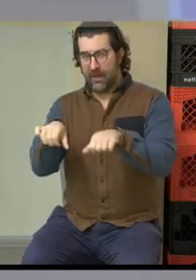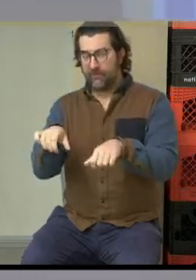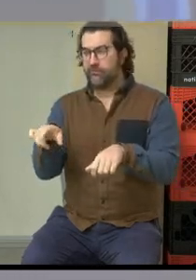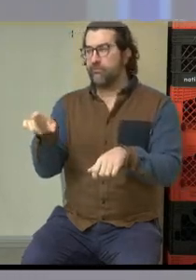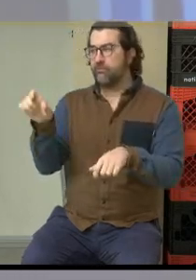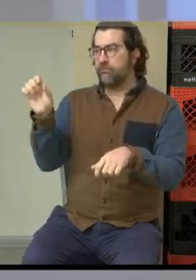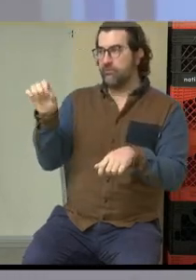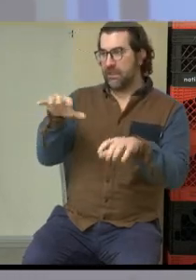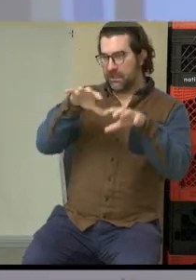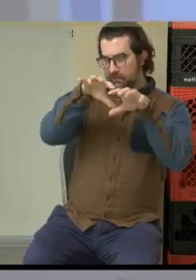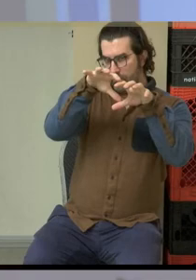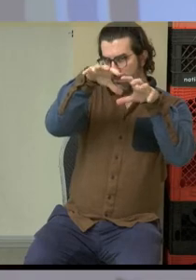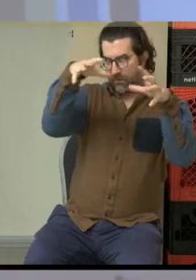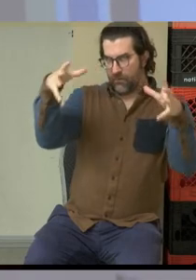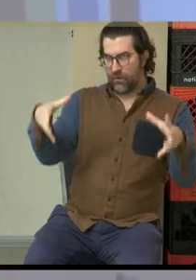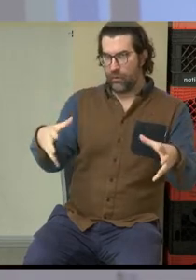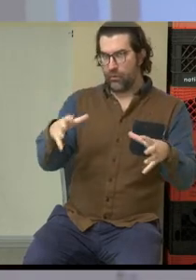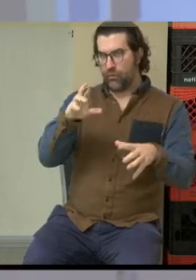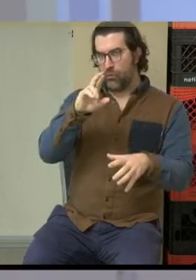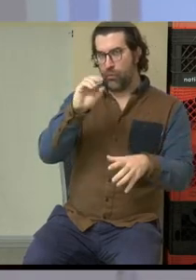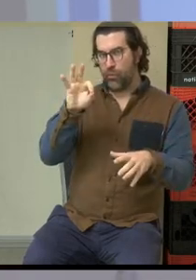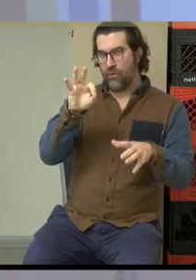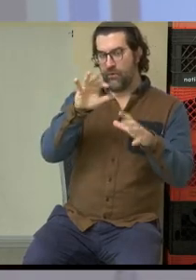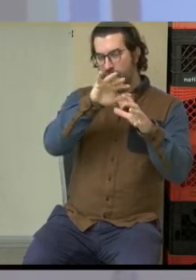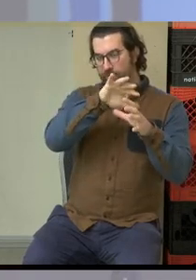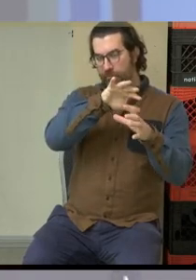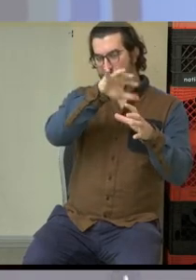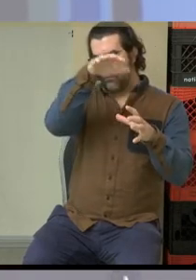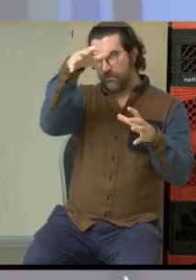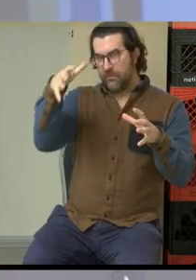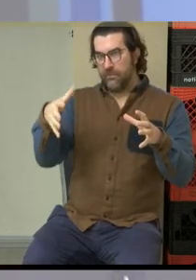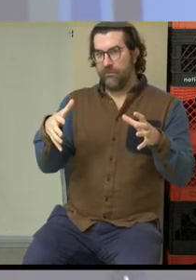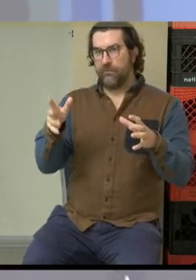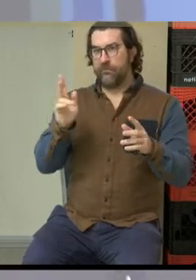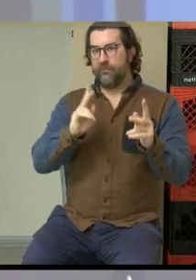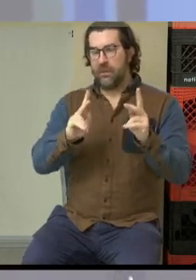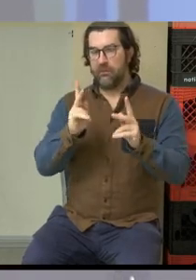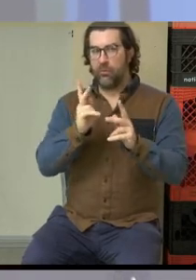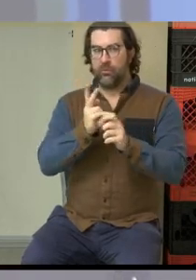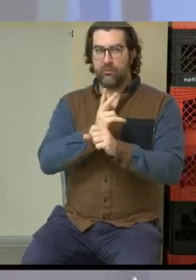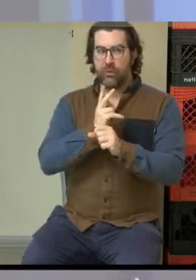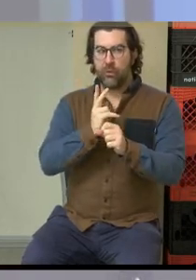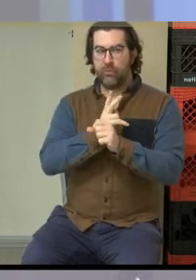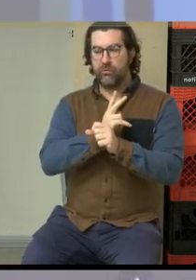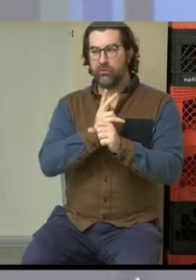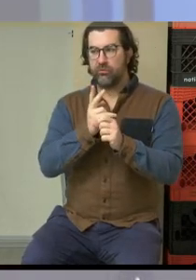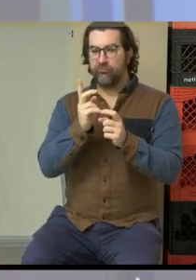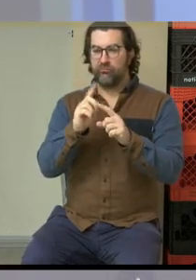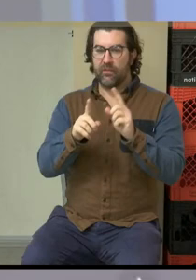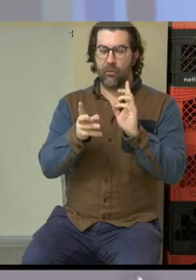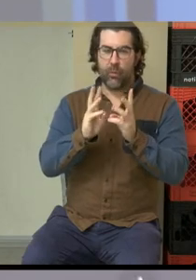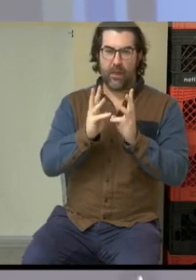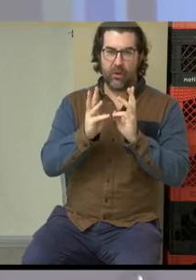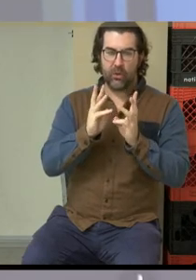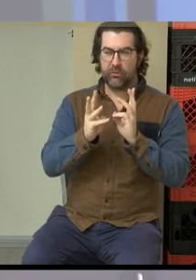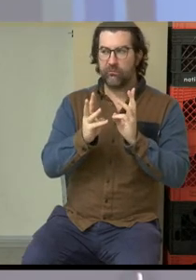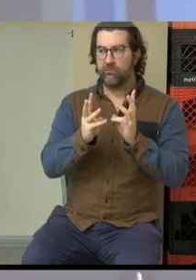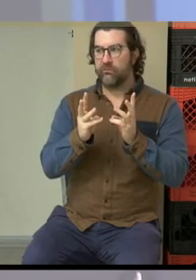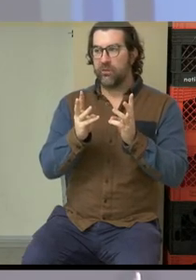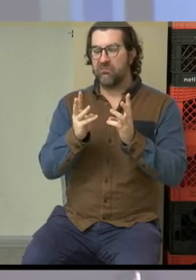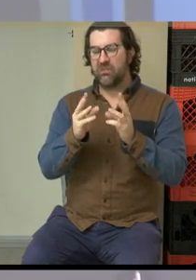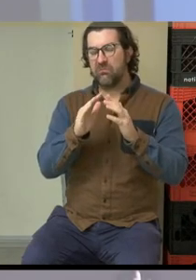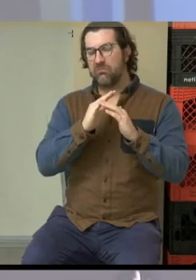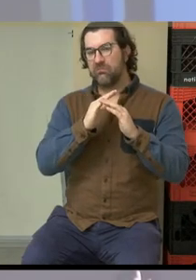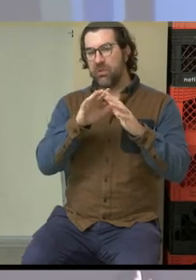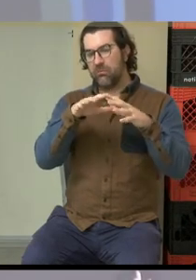Yes, the pavilion will be covered. It will have a roof over top of it, so it's able to be used in different weather and have some